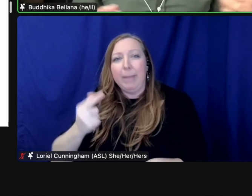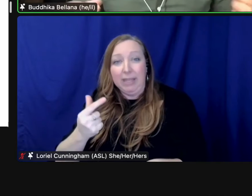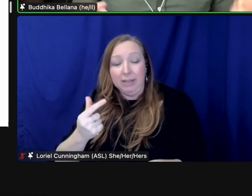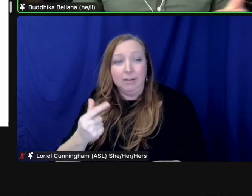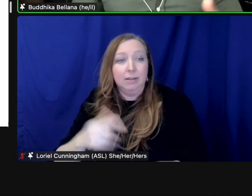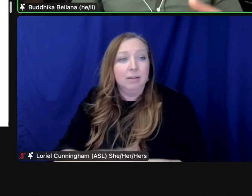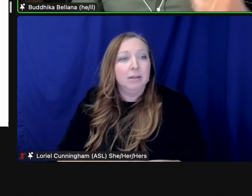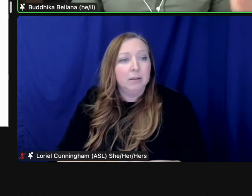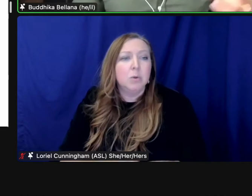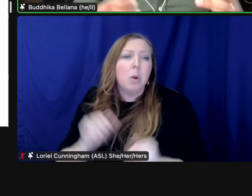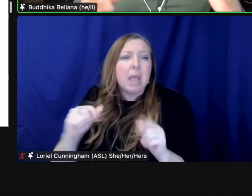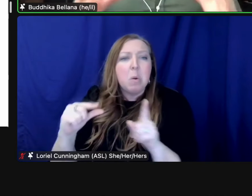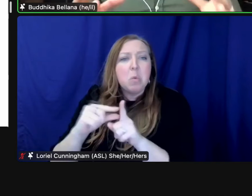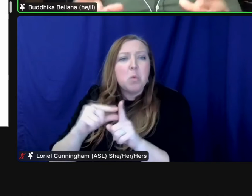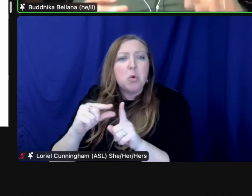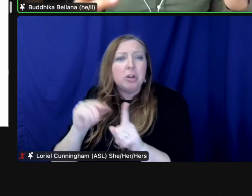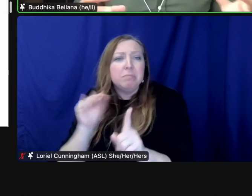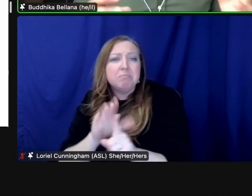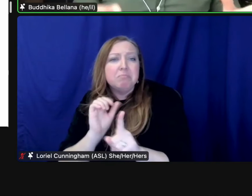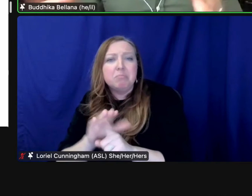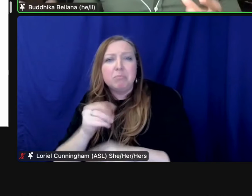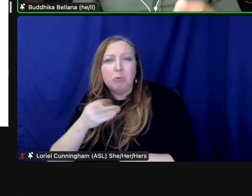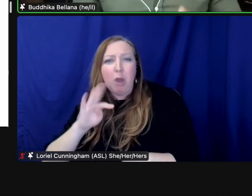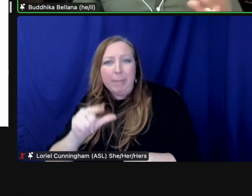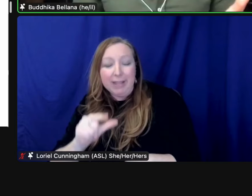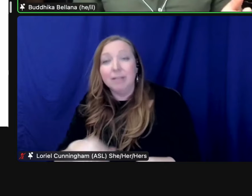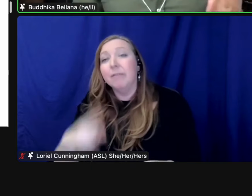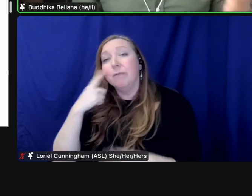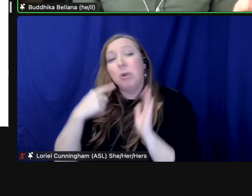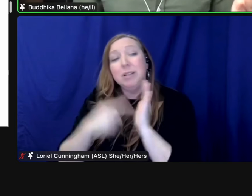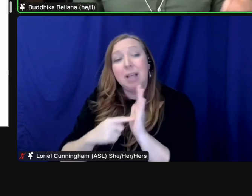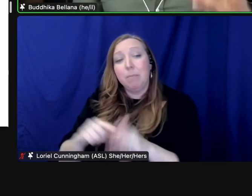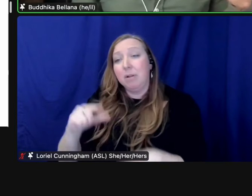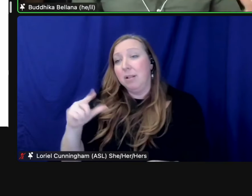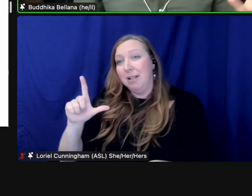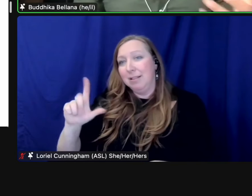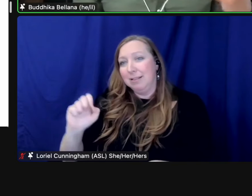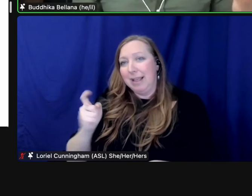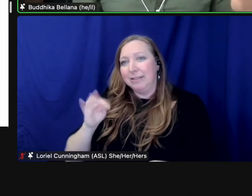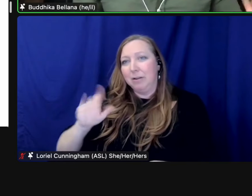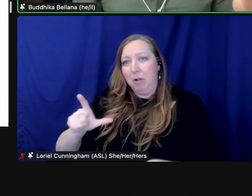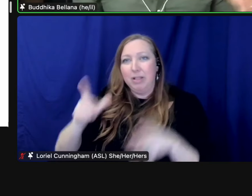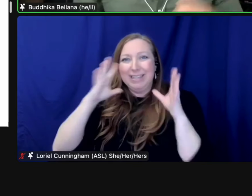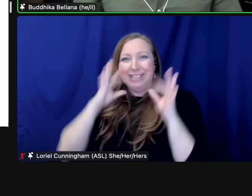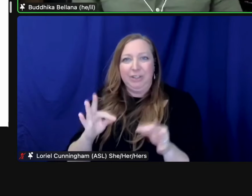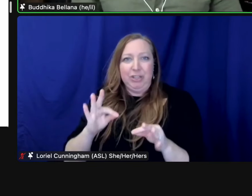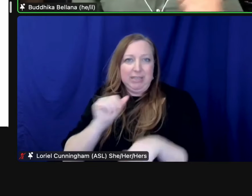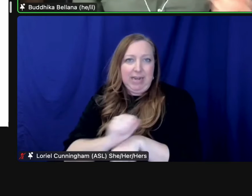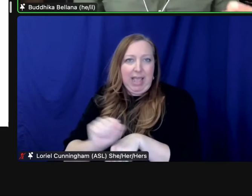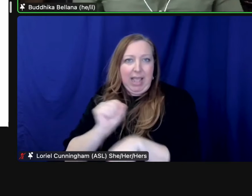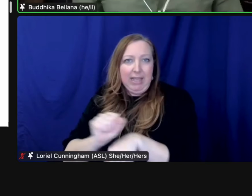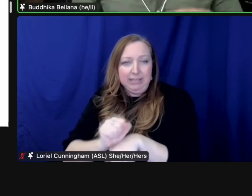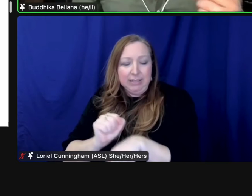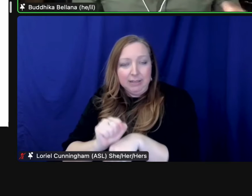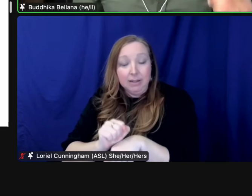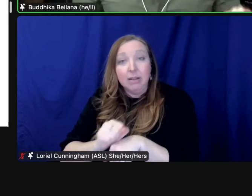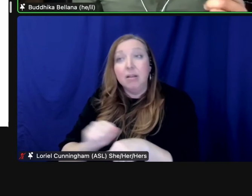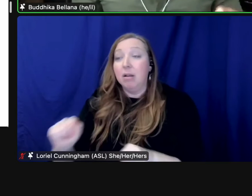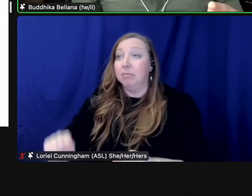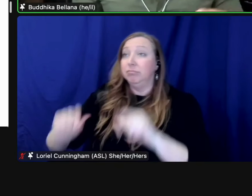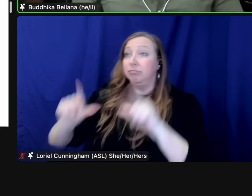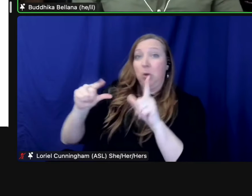deciding whether a word was a word or not a word. Like for example, the word butter. You had to decide whether it was a word or not. The speed with which you were